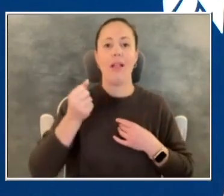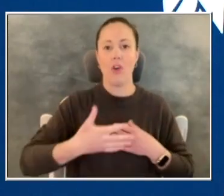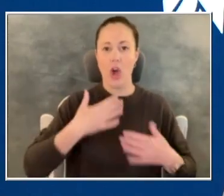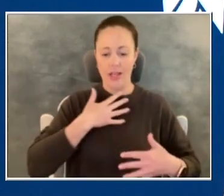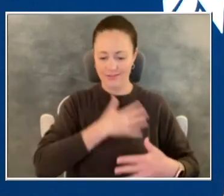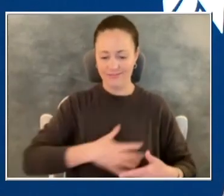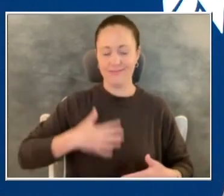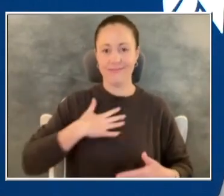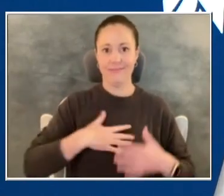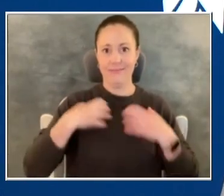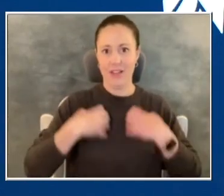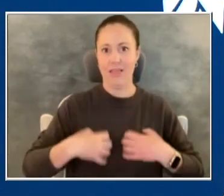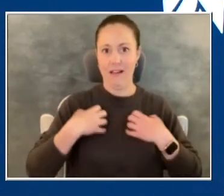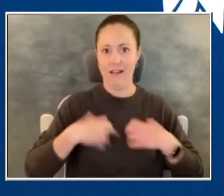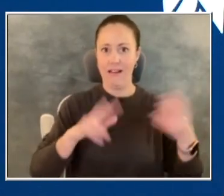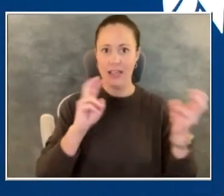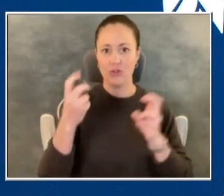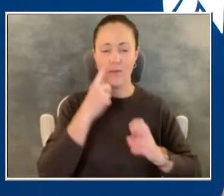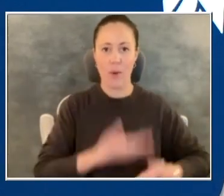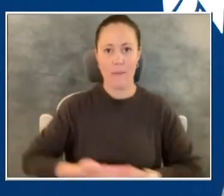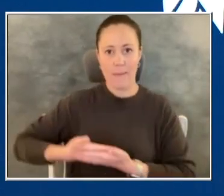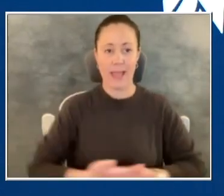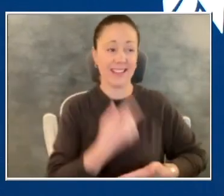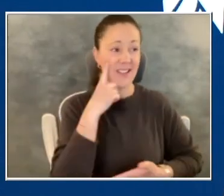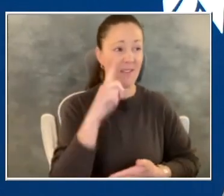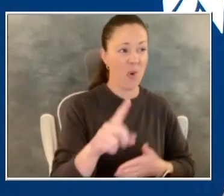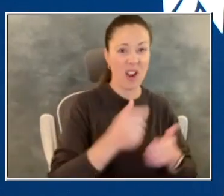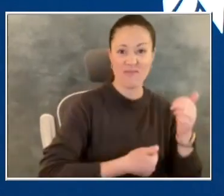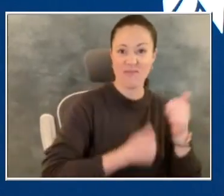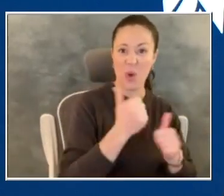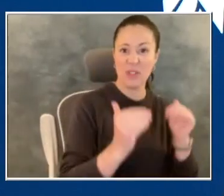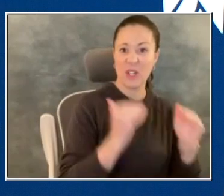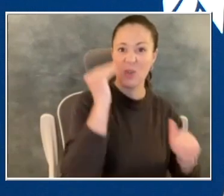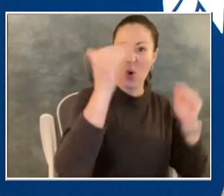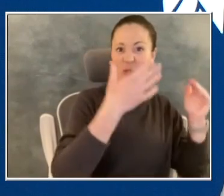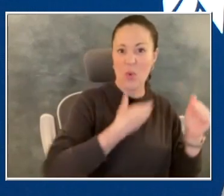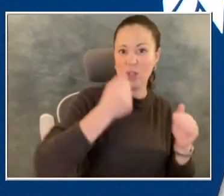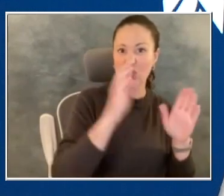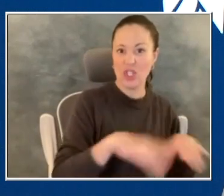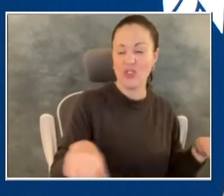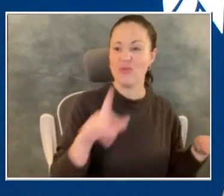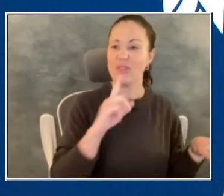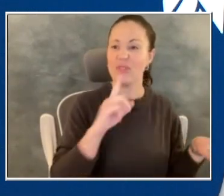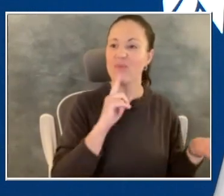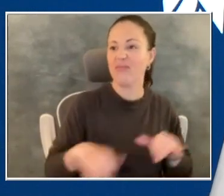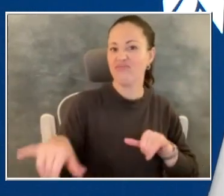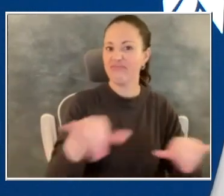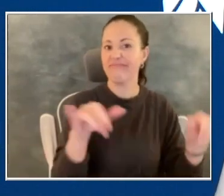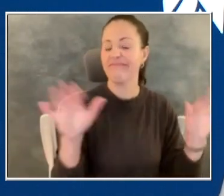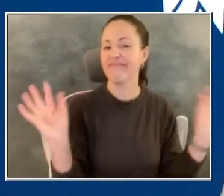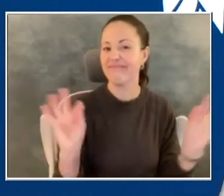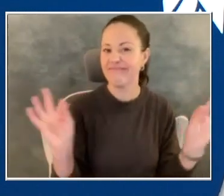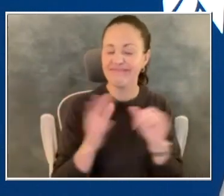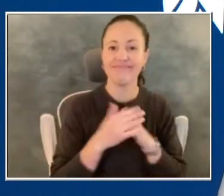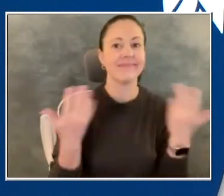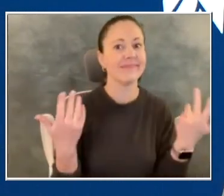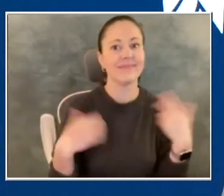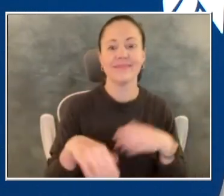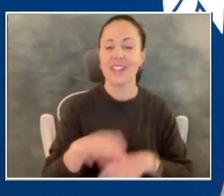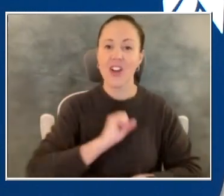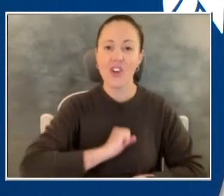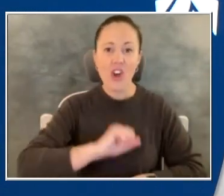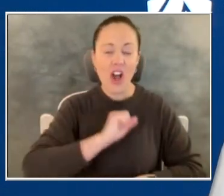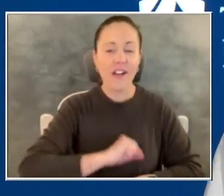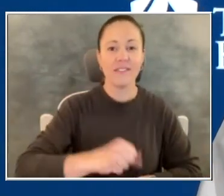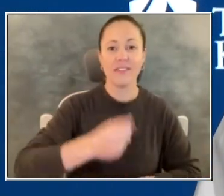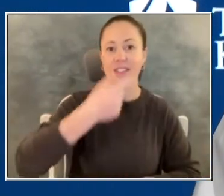children and healthy adults, it's a mild illness, what you would call a common cold, a runny nose, cough, sneezing, and maybe a